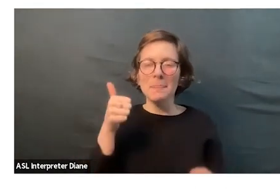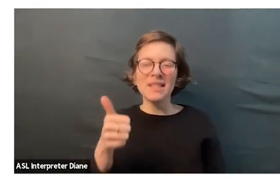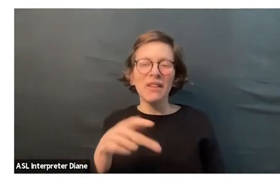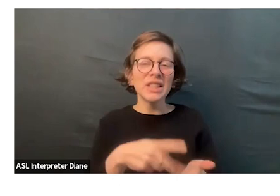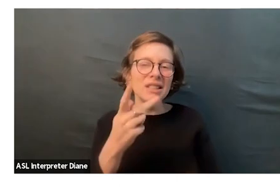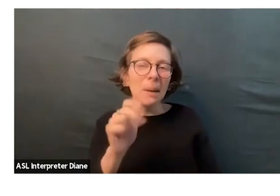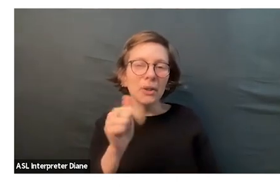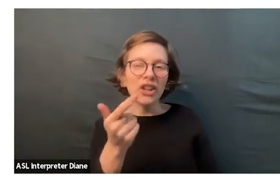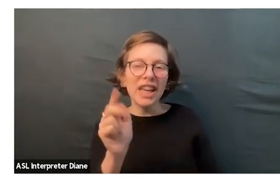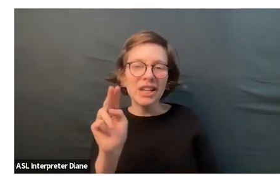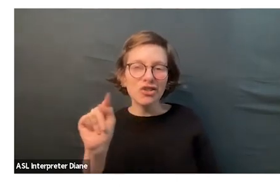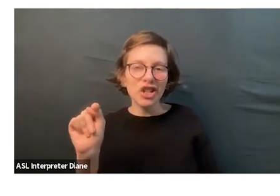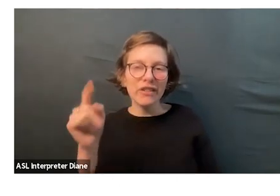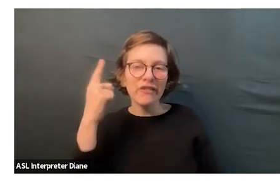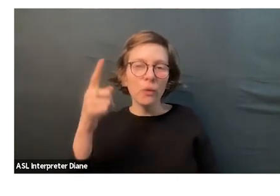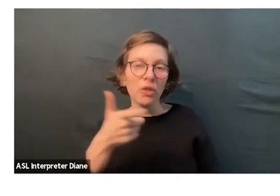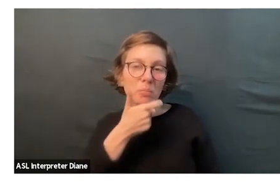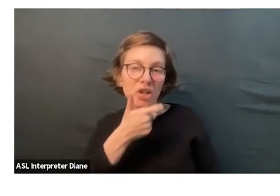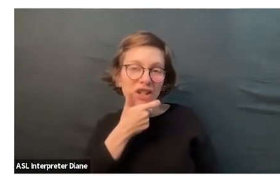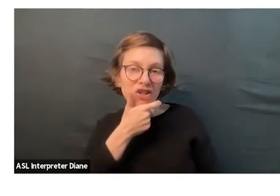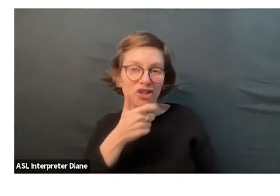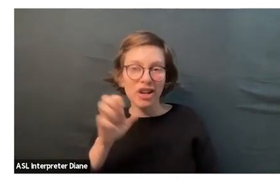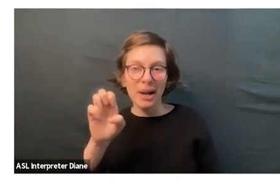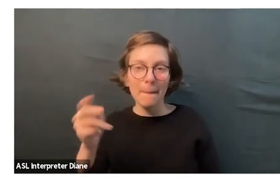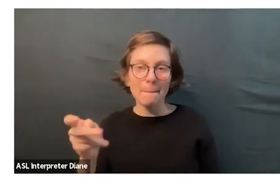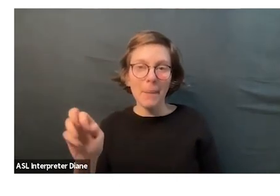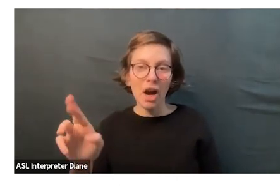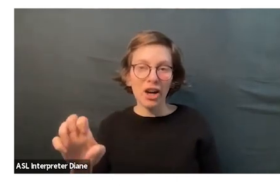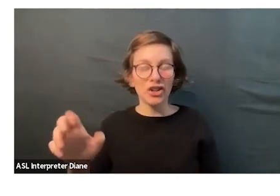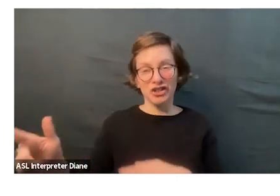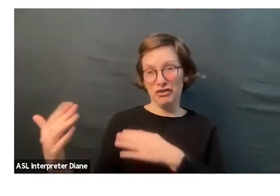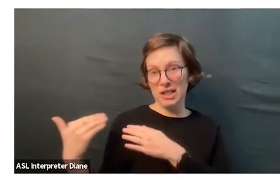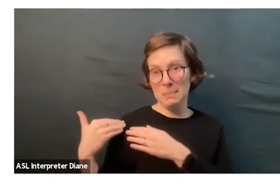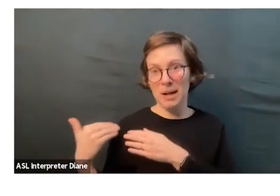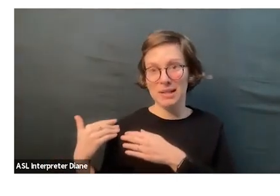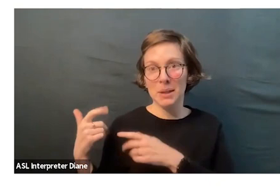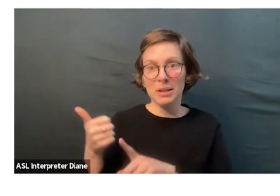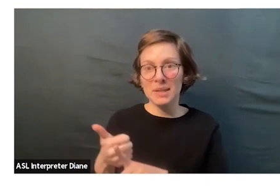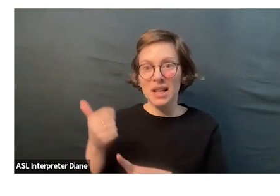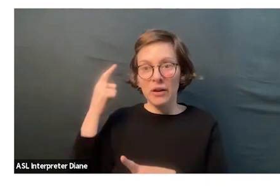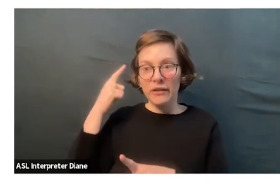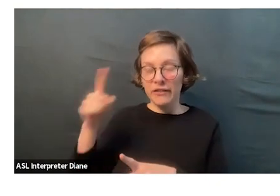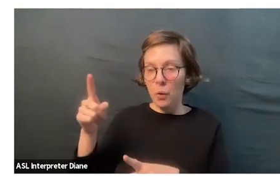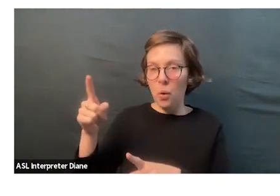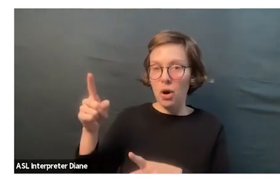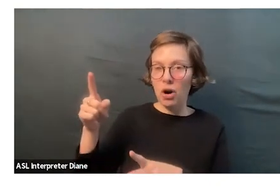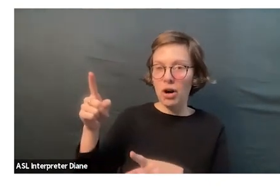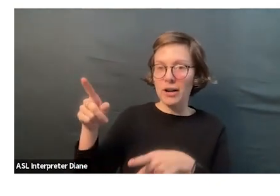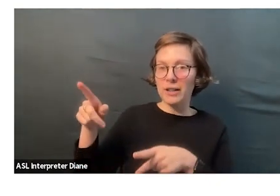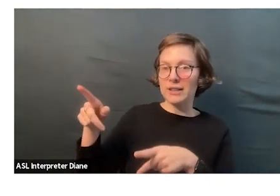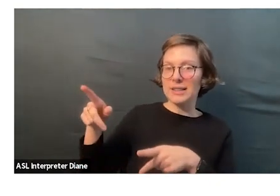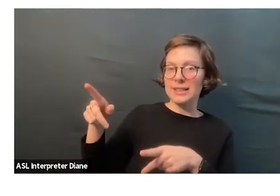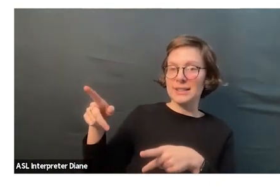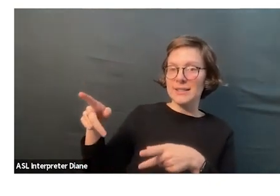have thousands upon thousands of artifacts that are not up for display, and they also won't be repatriated. But I